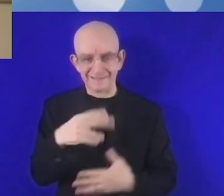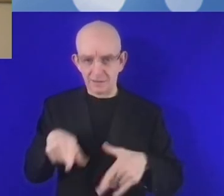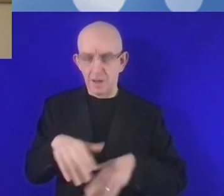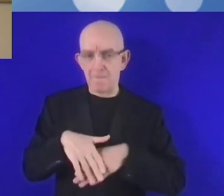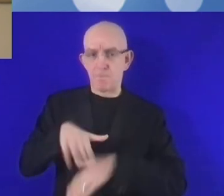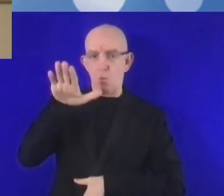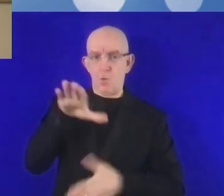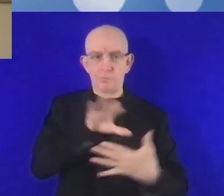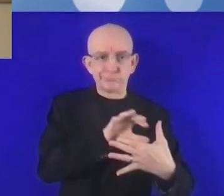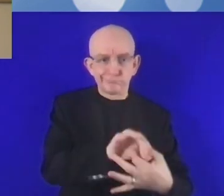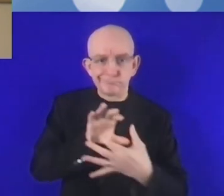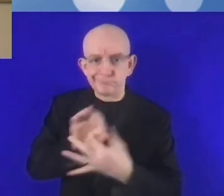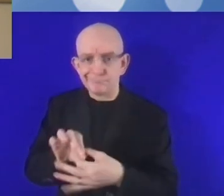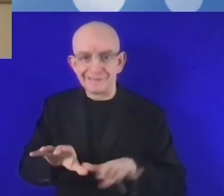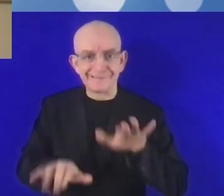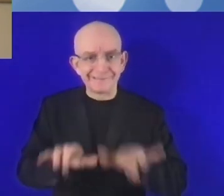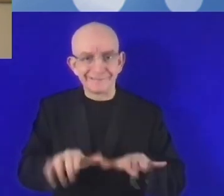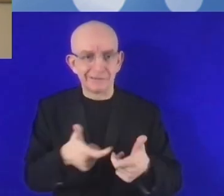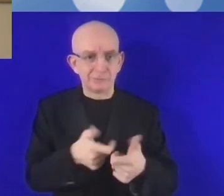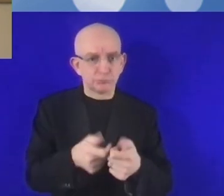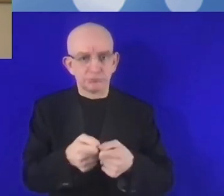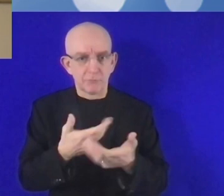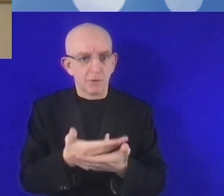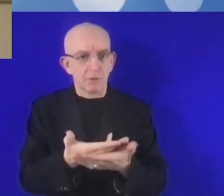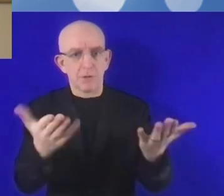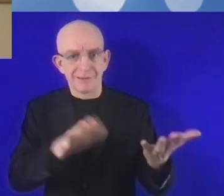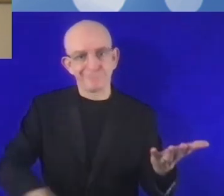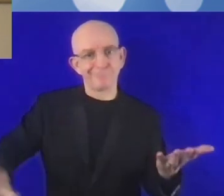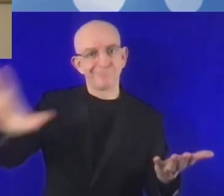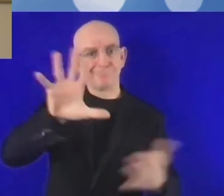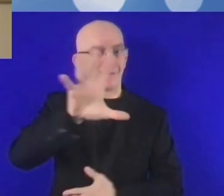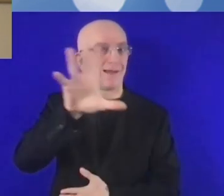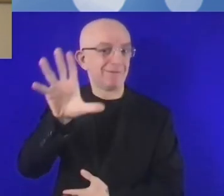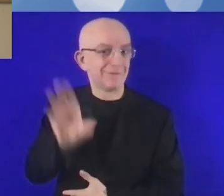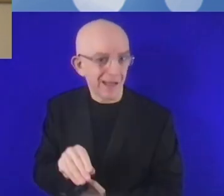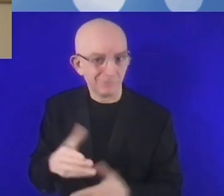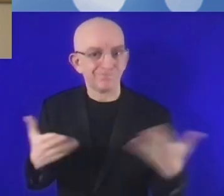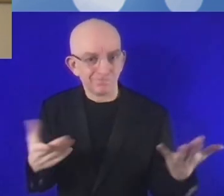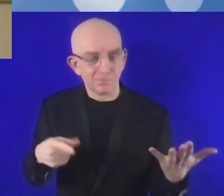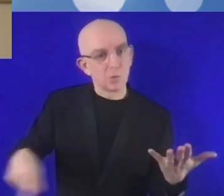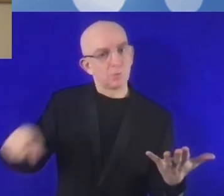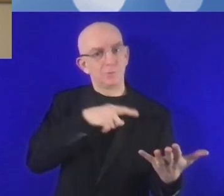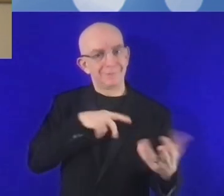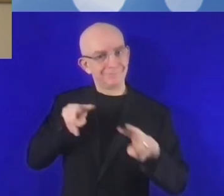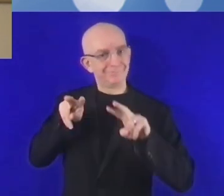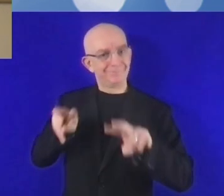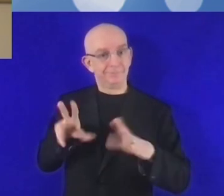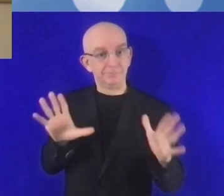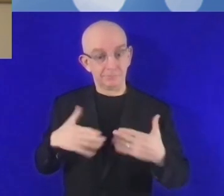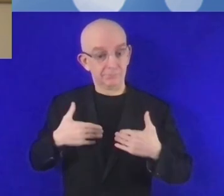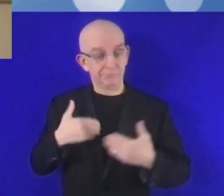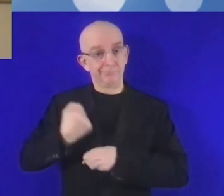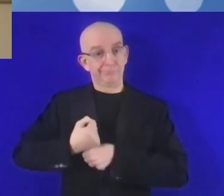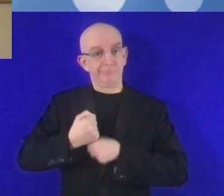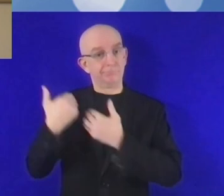taken a view as a company that one of the things that we need to build as a core to our strategy has to be around